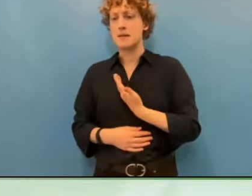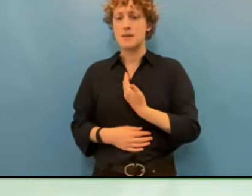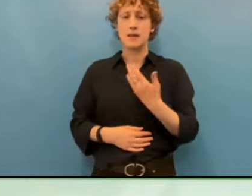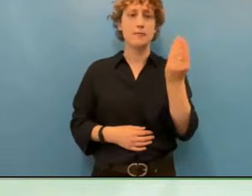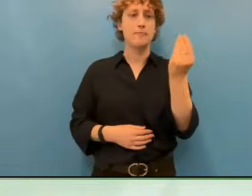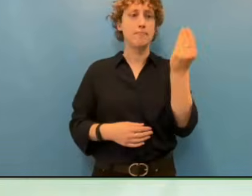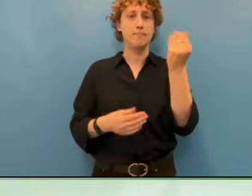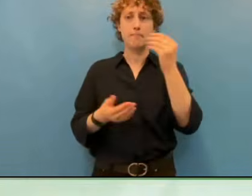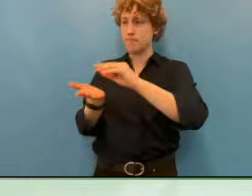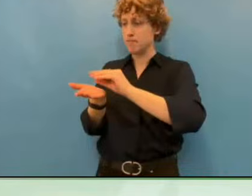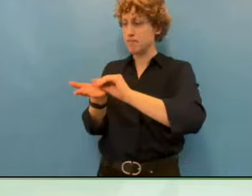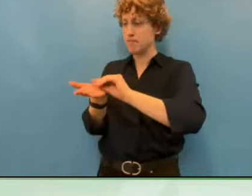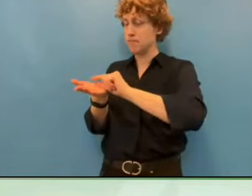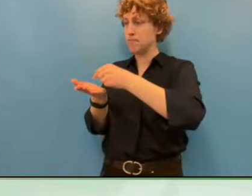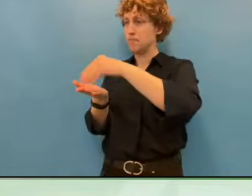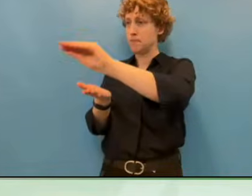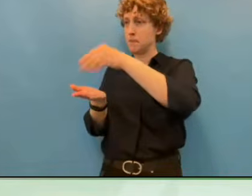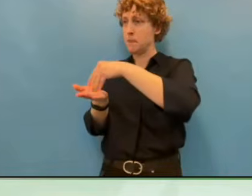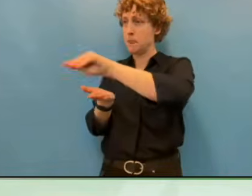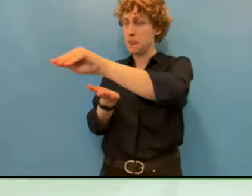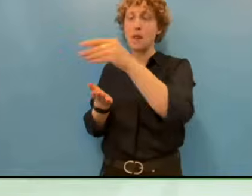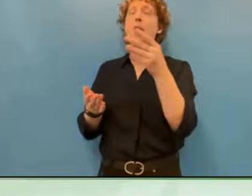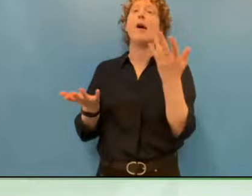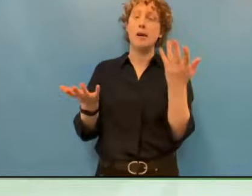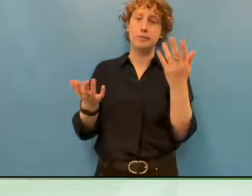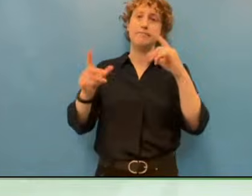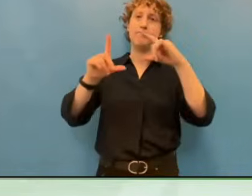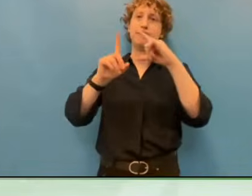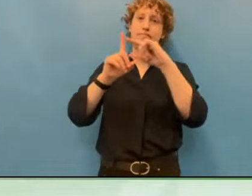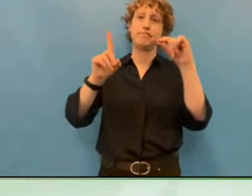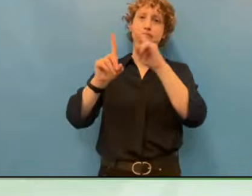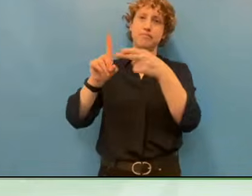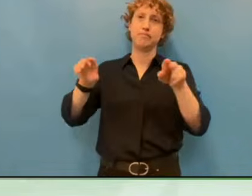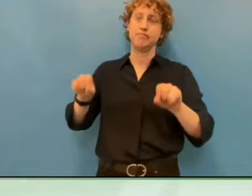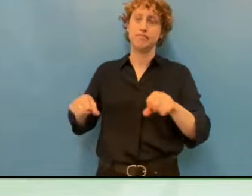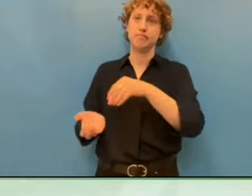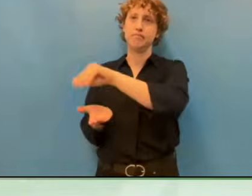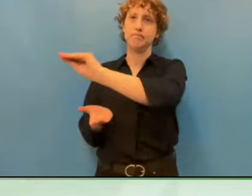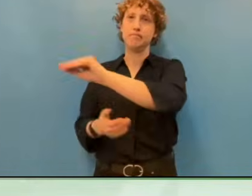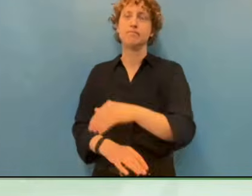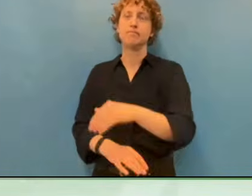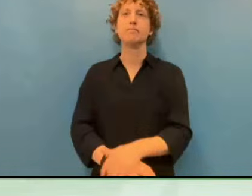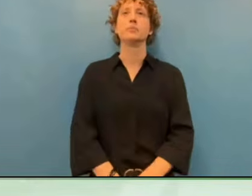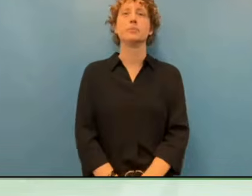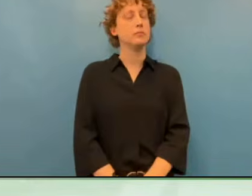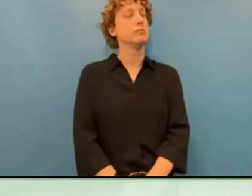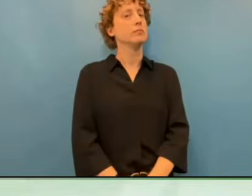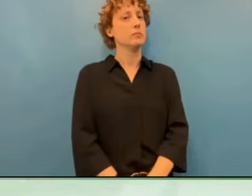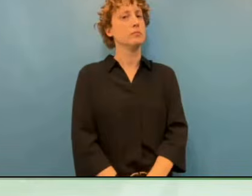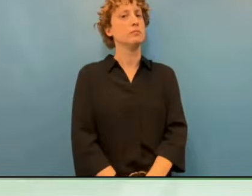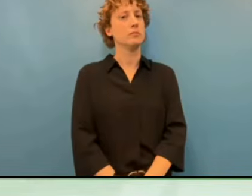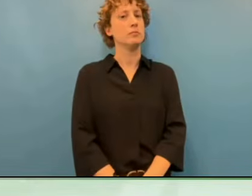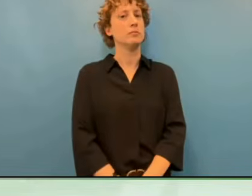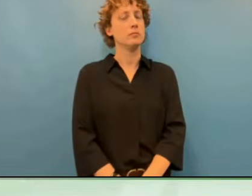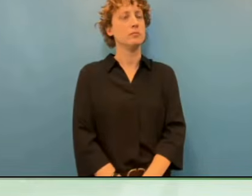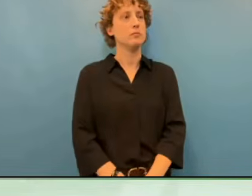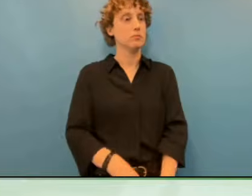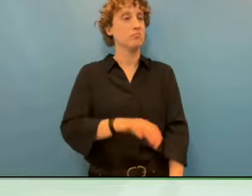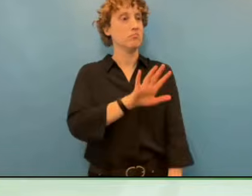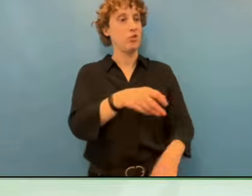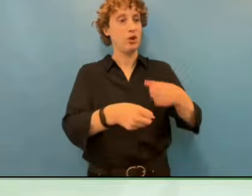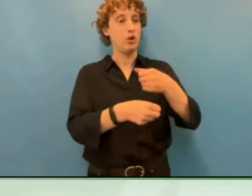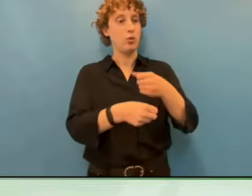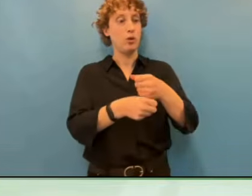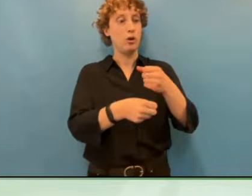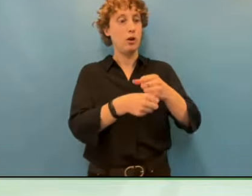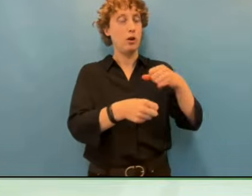one. Fantastic. So this work is informed by lived experience, and I was really happy to